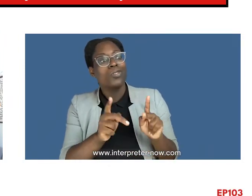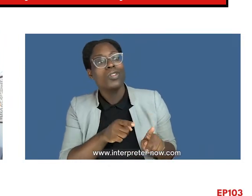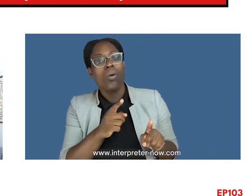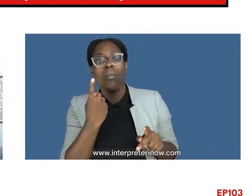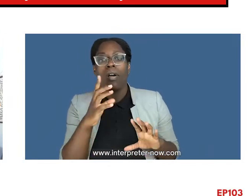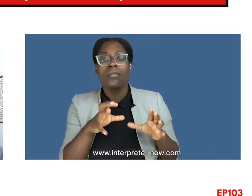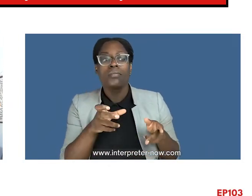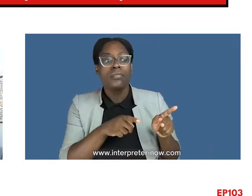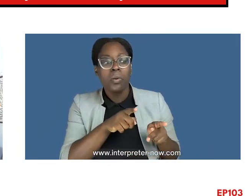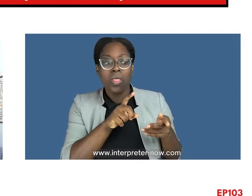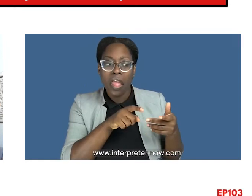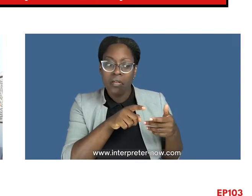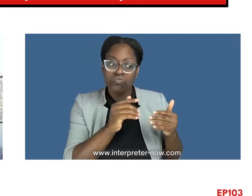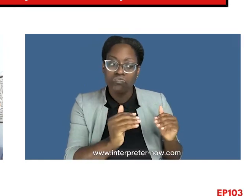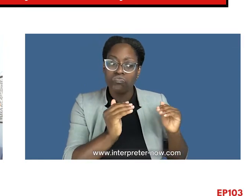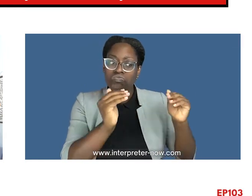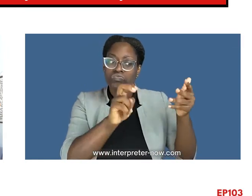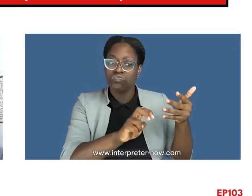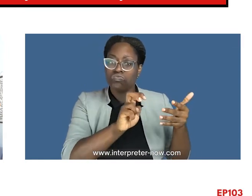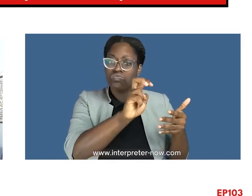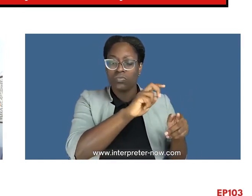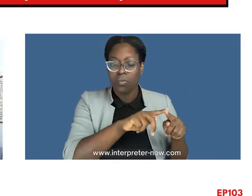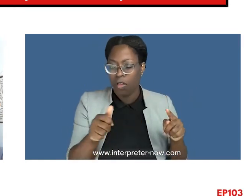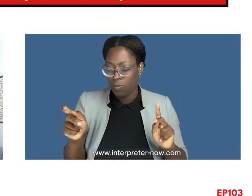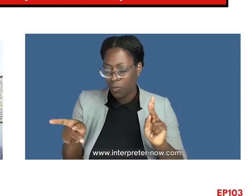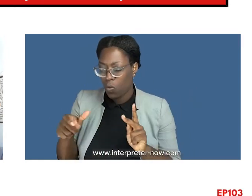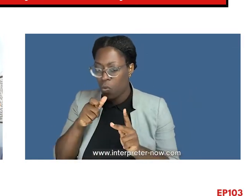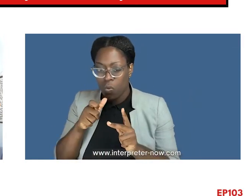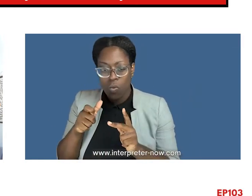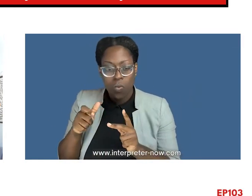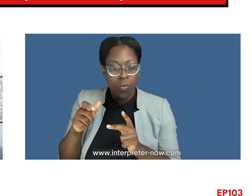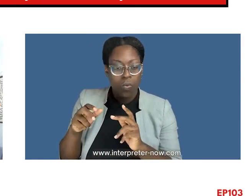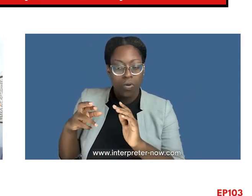inclusive, that is not going to perpetuate inequity? So often